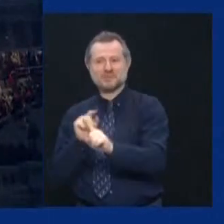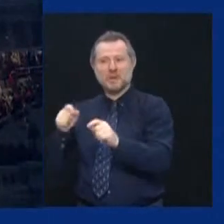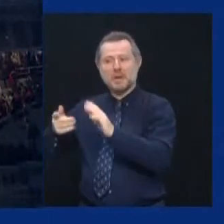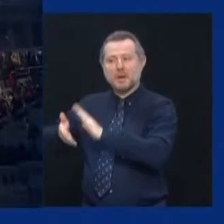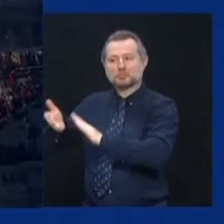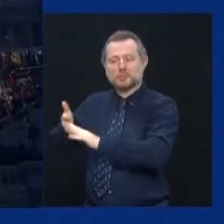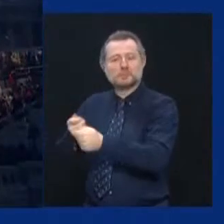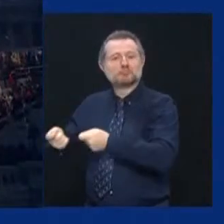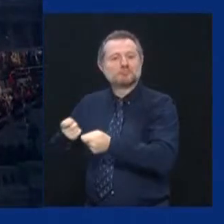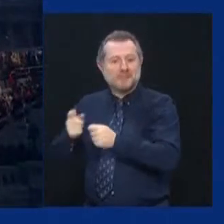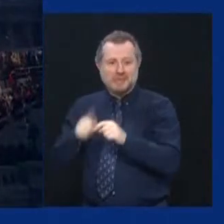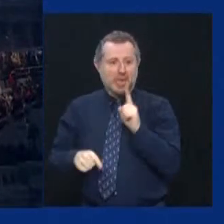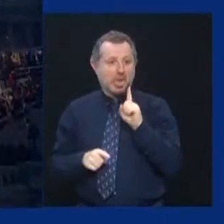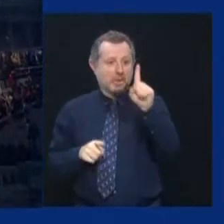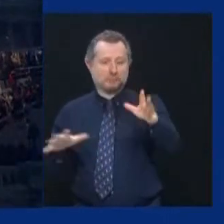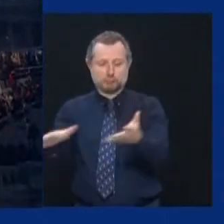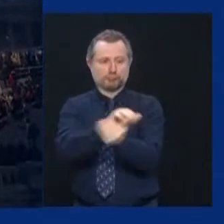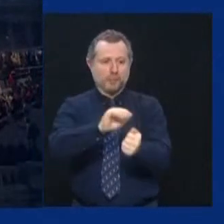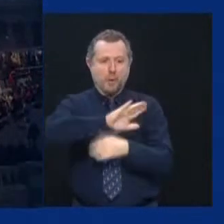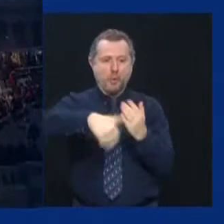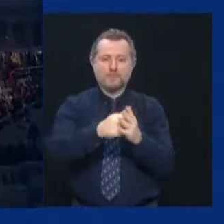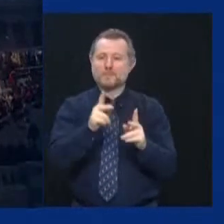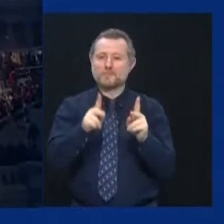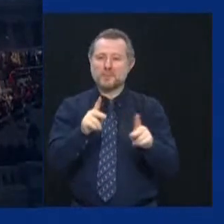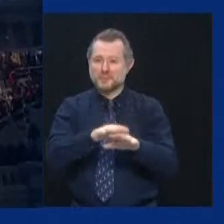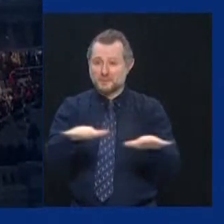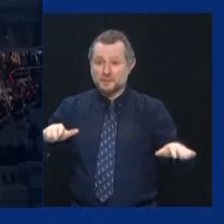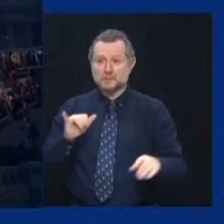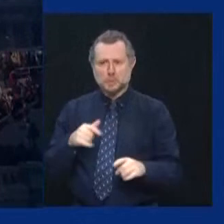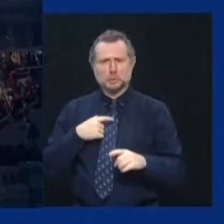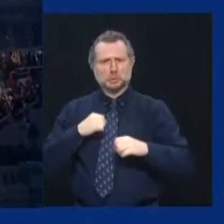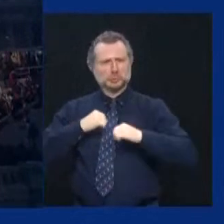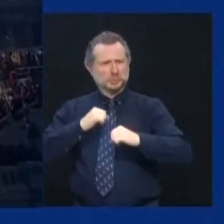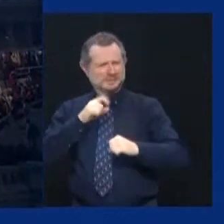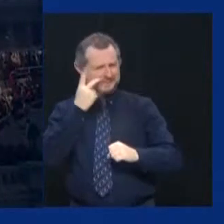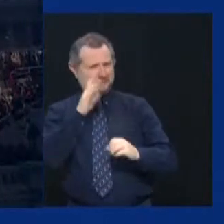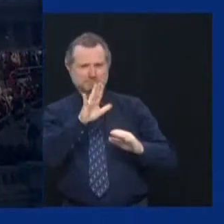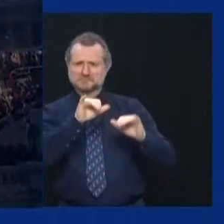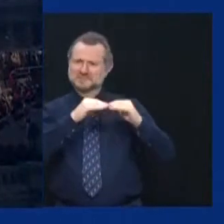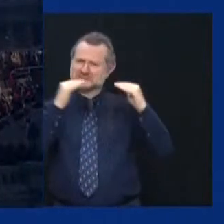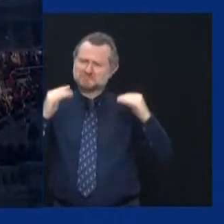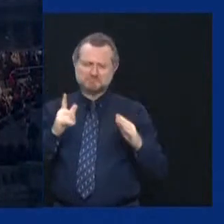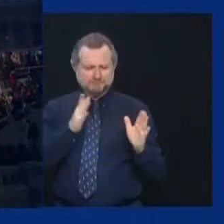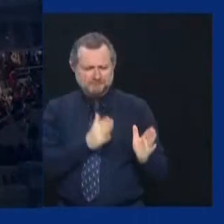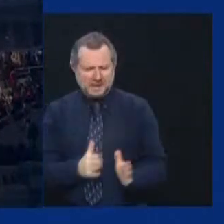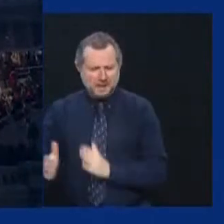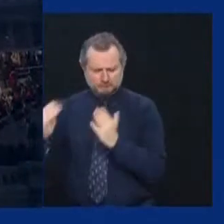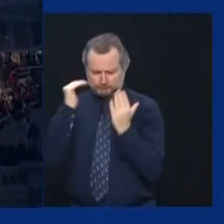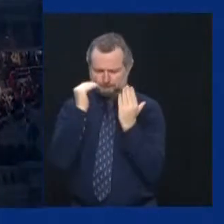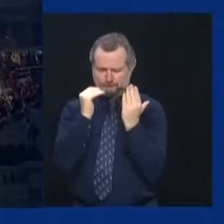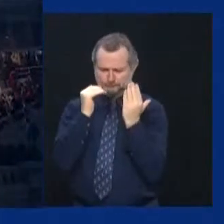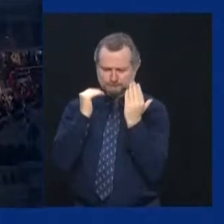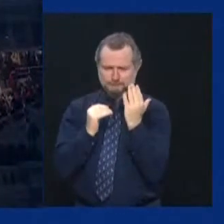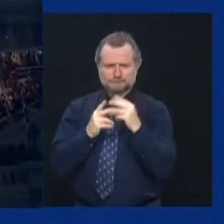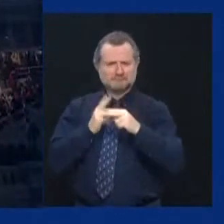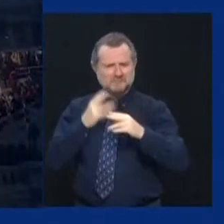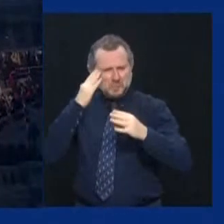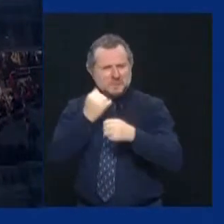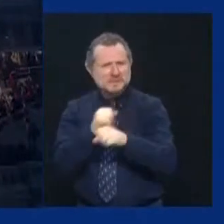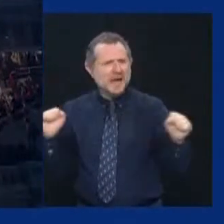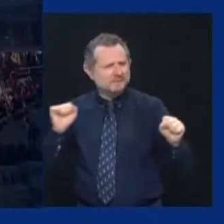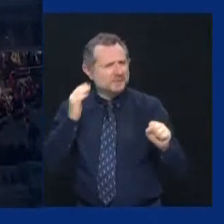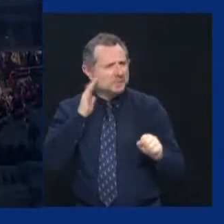an attack. Look at the level of security and the level of planning. And then they gave me